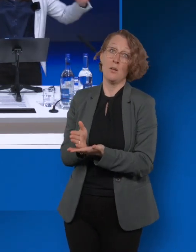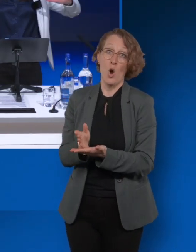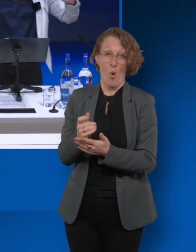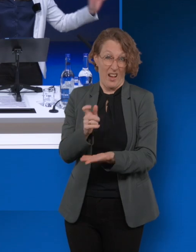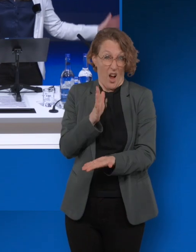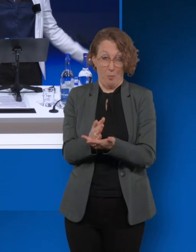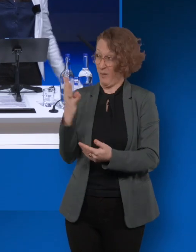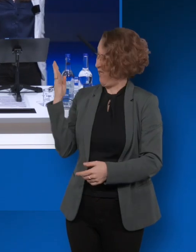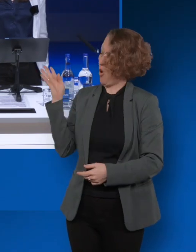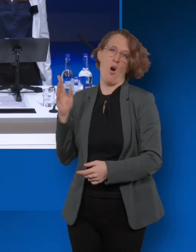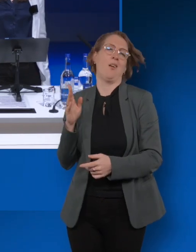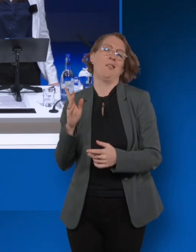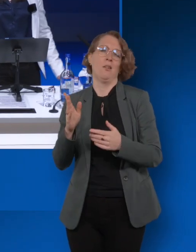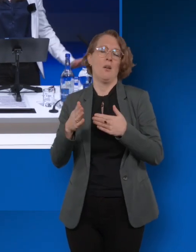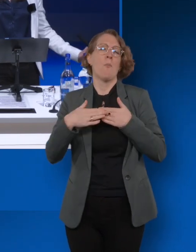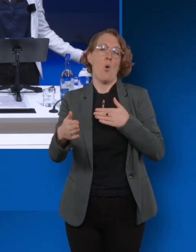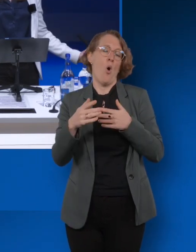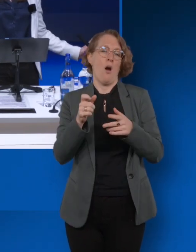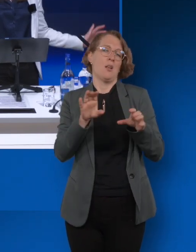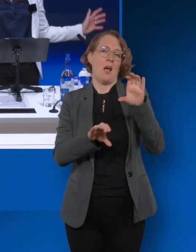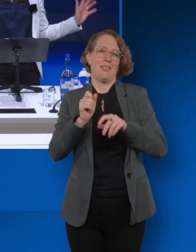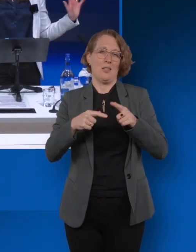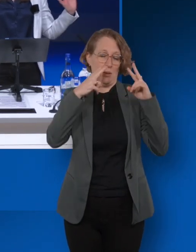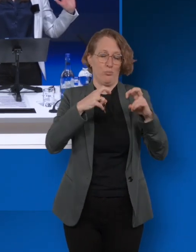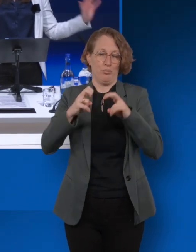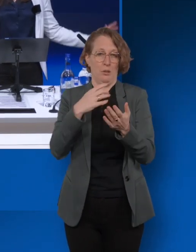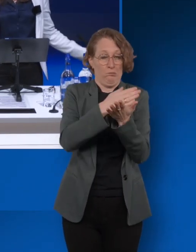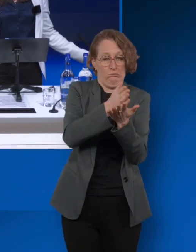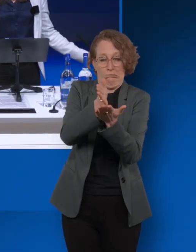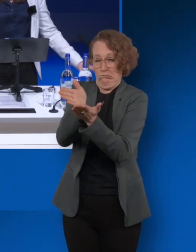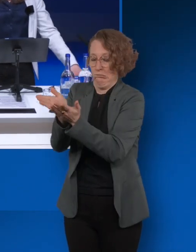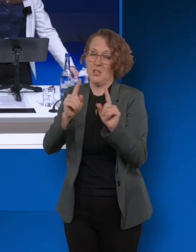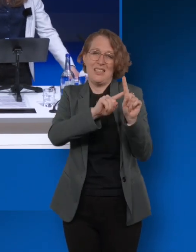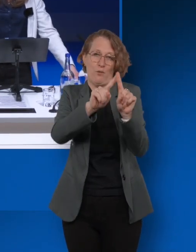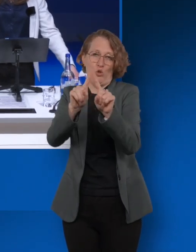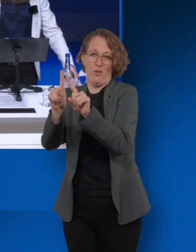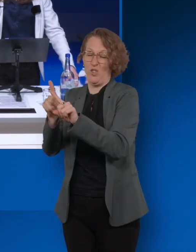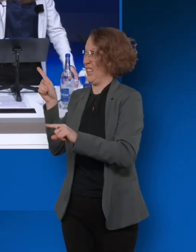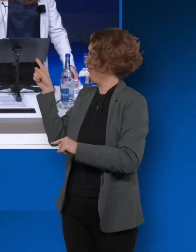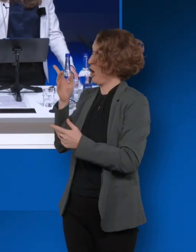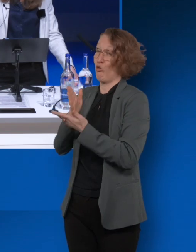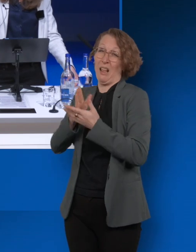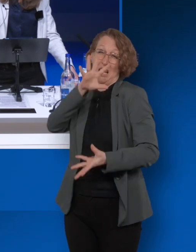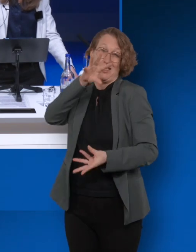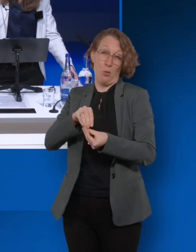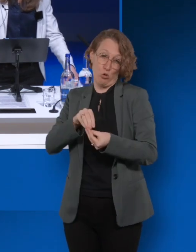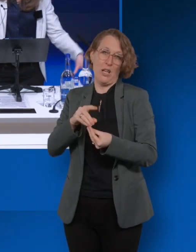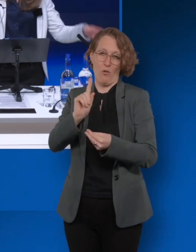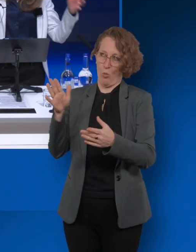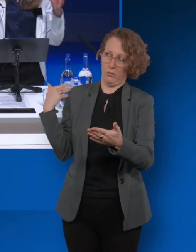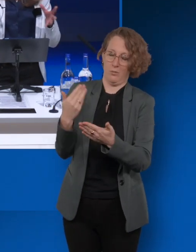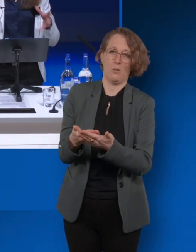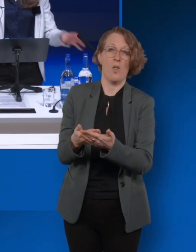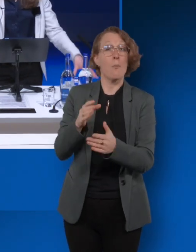others, and philosophers love to slice up the pie lots of different ways. I've kind of summarized a vast area. But